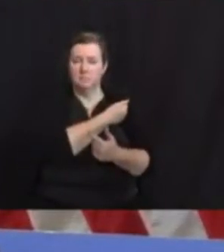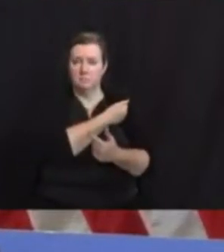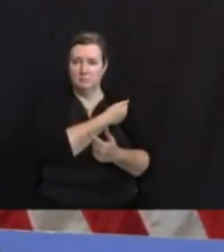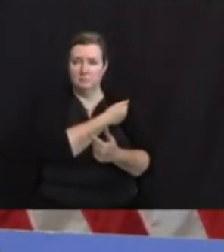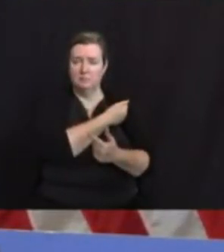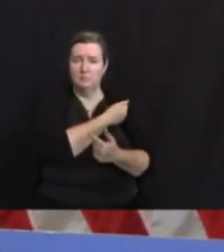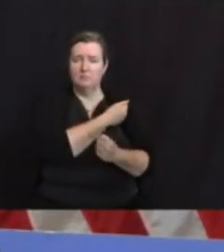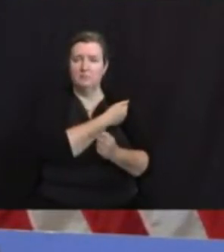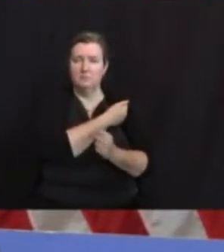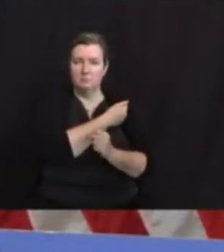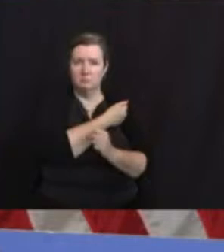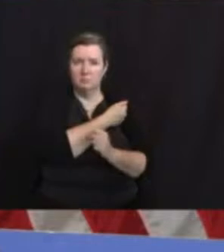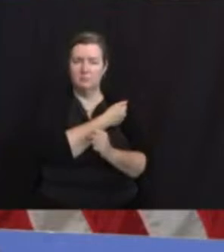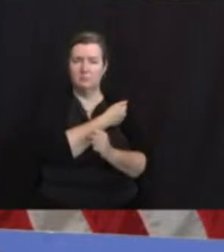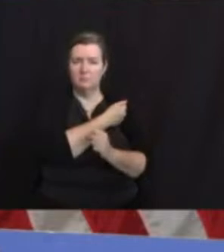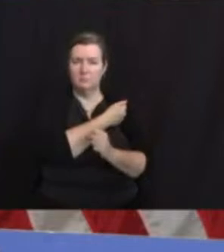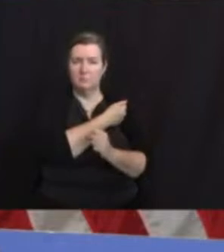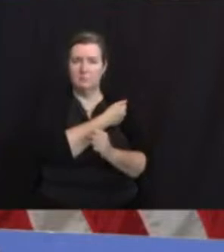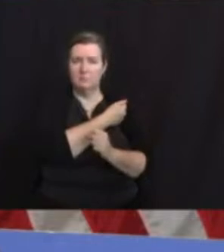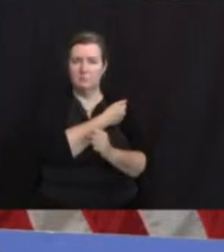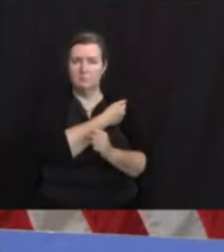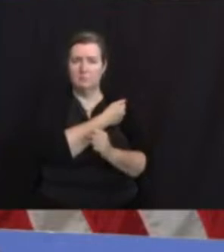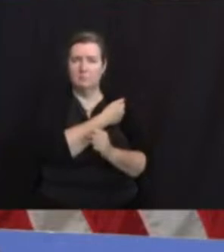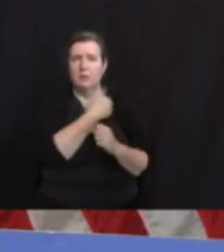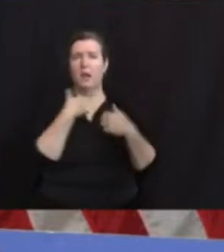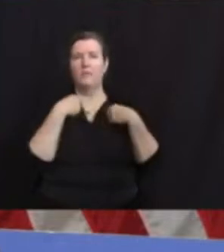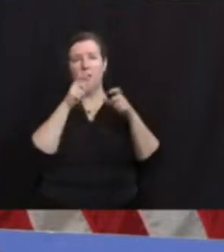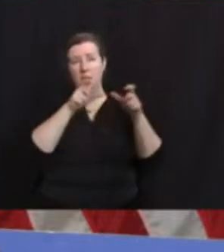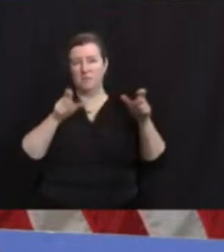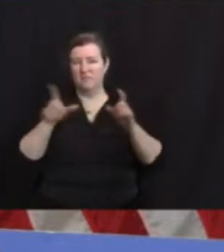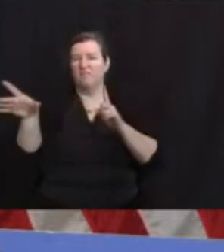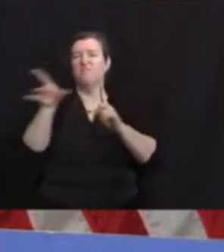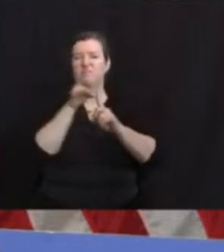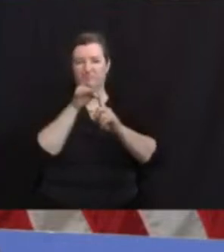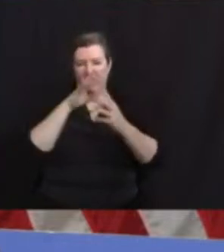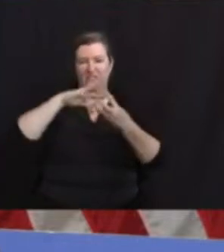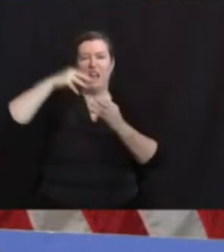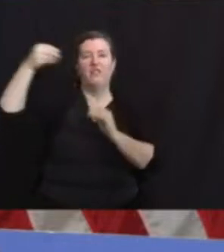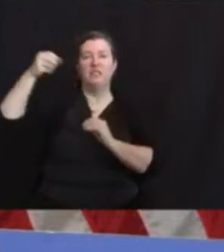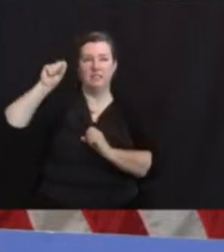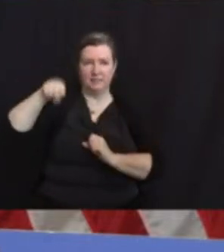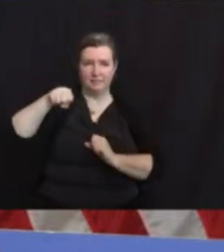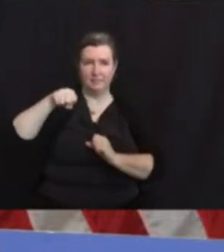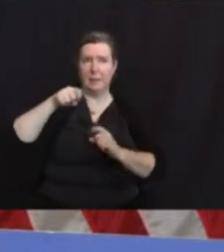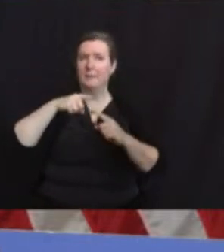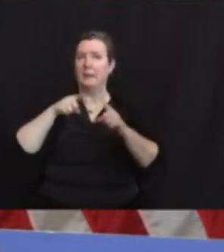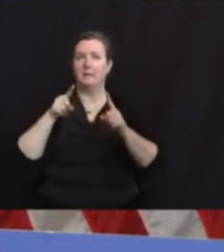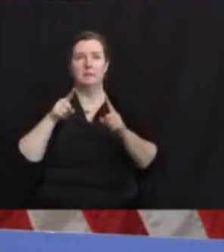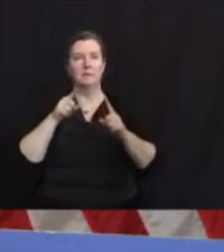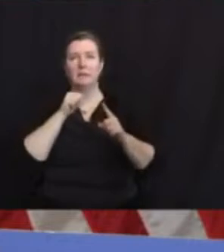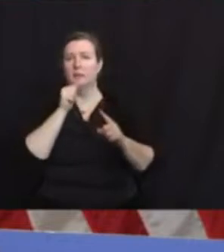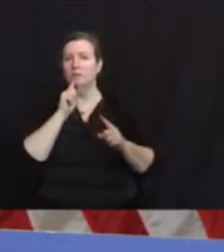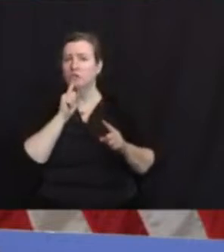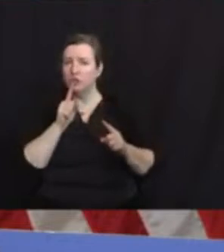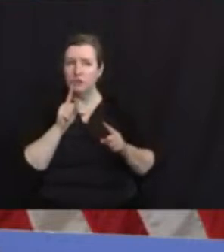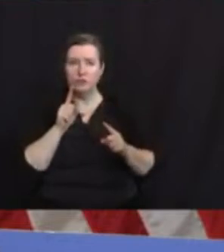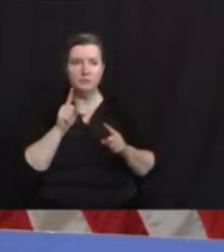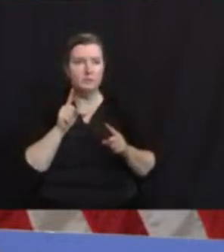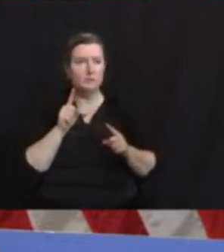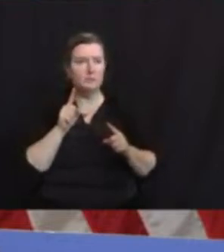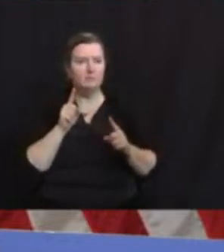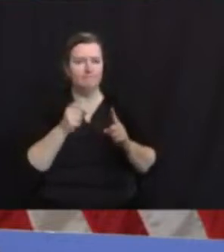who've been vaccinated are potentially getting those variants. But I think the jury's still out again in terms of what the impact will be